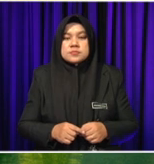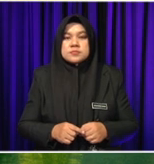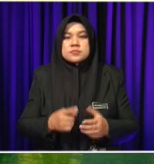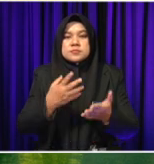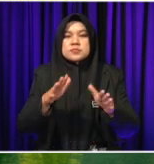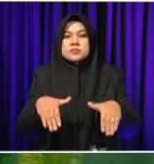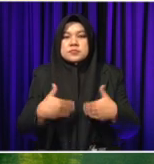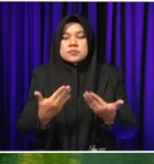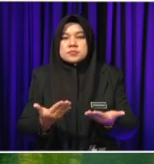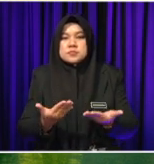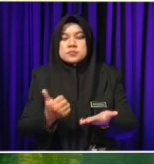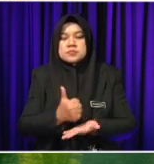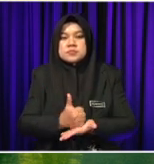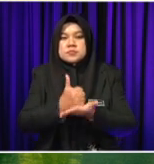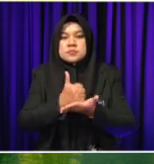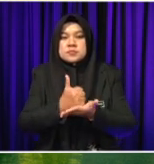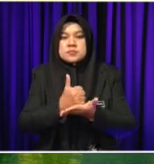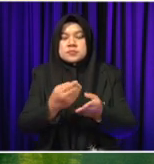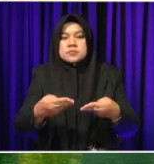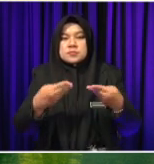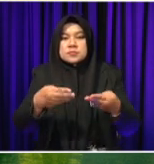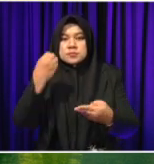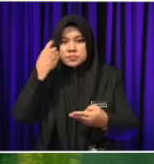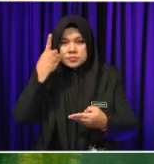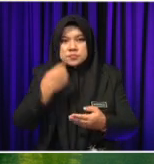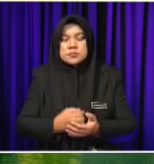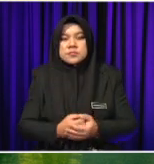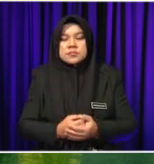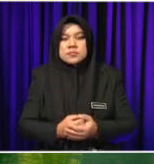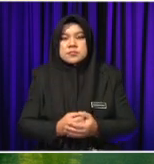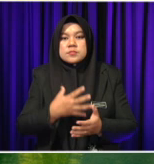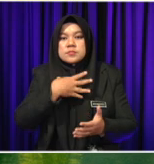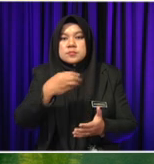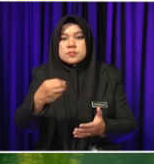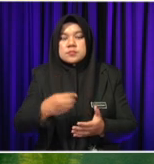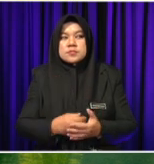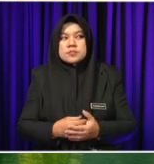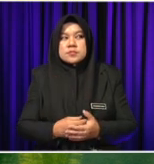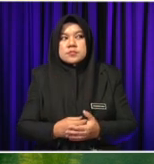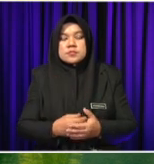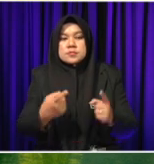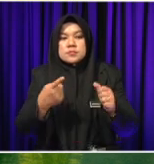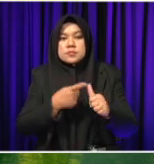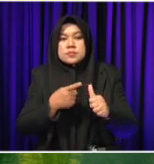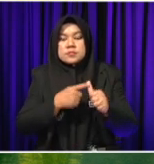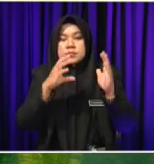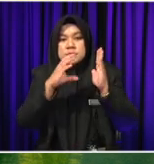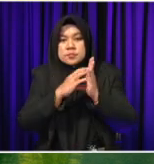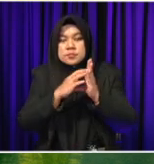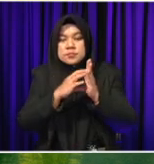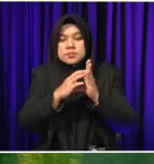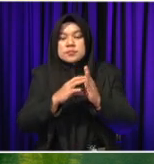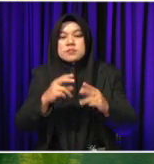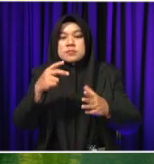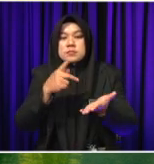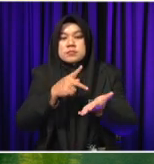how this mum helps you to give a better understanding. Mm-hmm. So white colour true story is taken from the first stanza. Trees are precious parts.